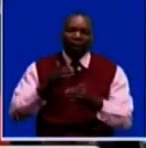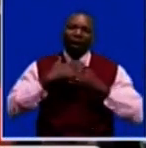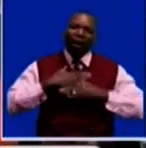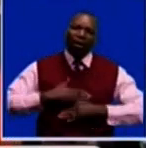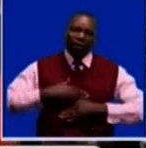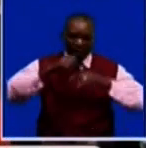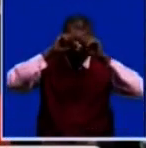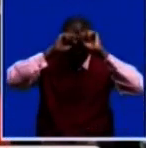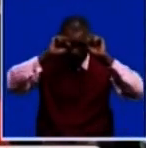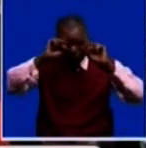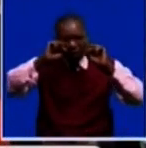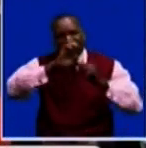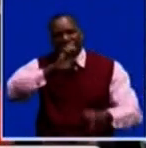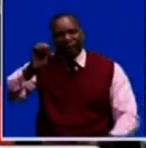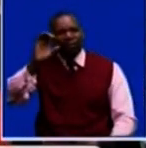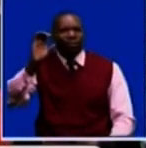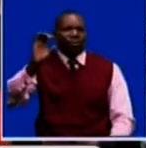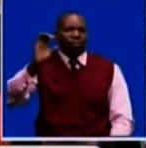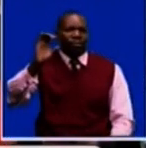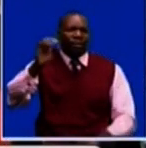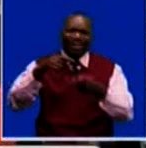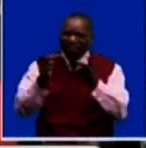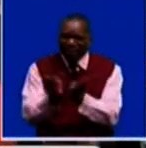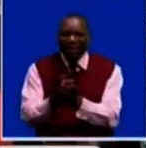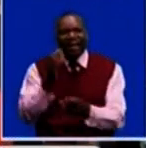well-known location in Eastern Province as